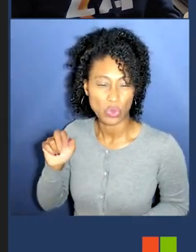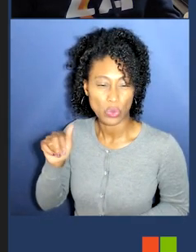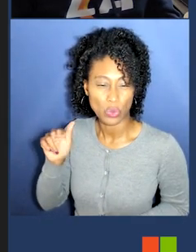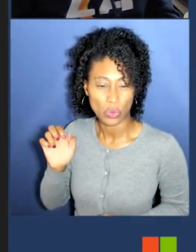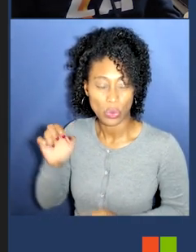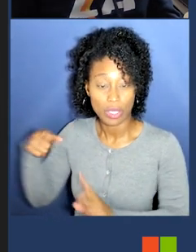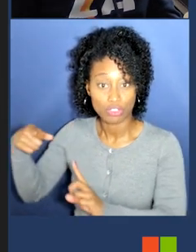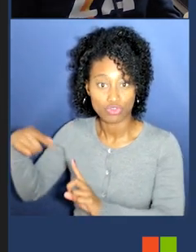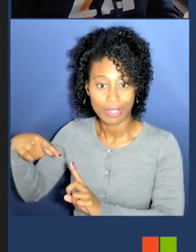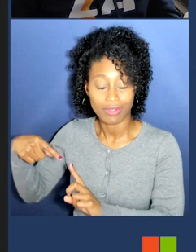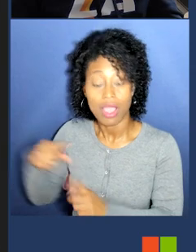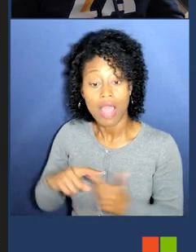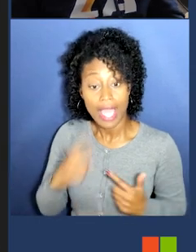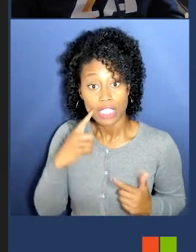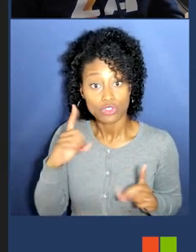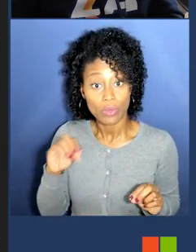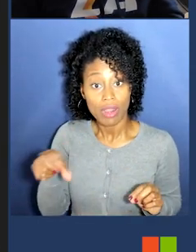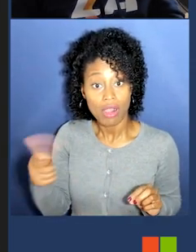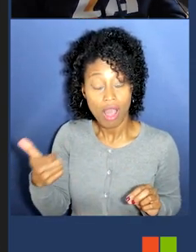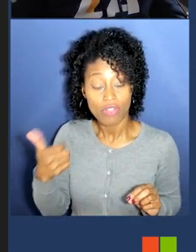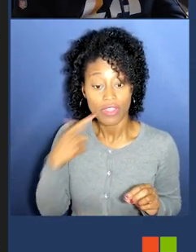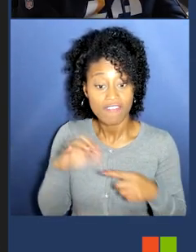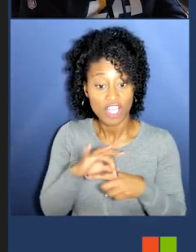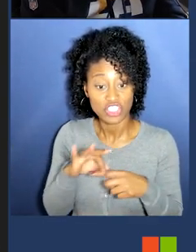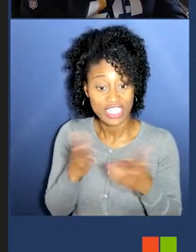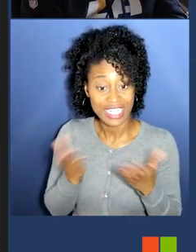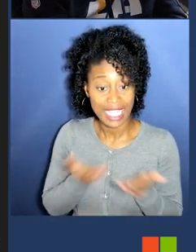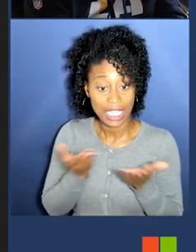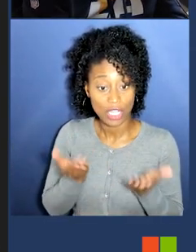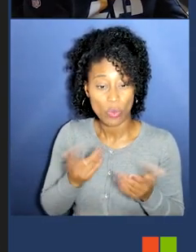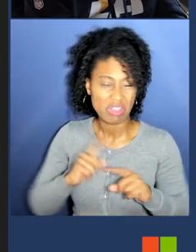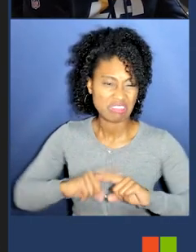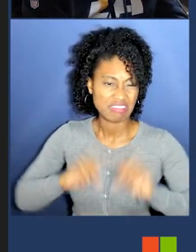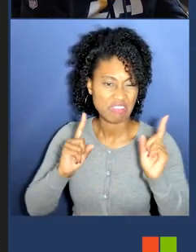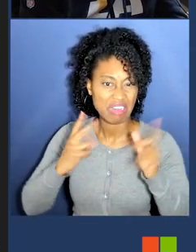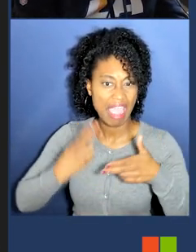do another function here, give it a different name,